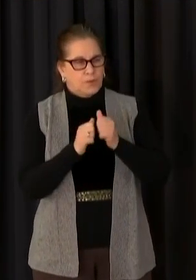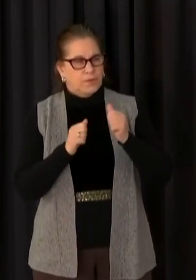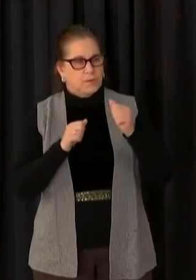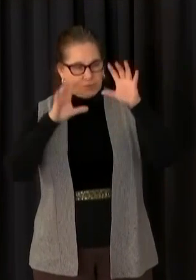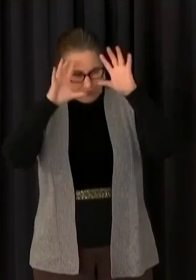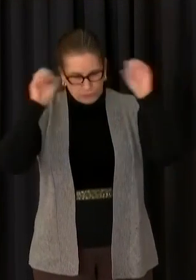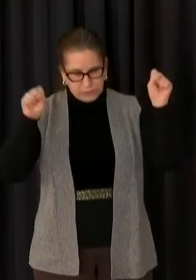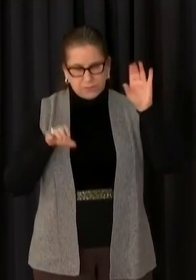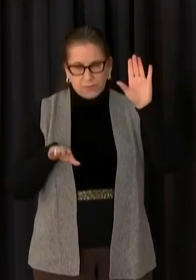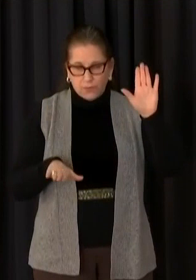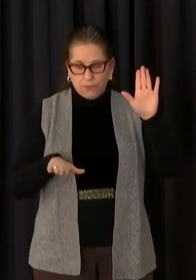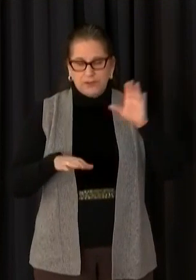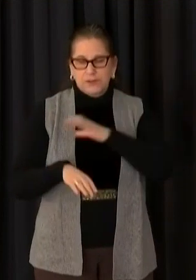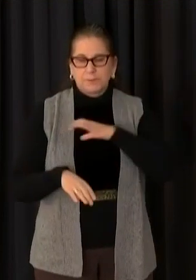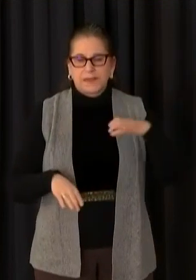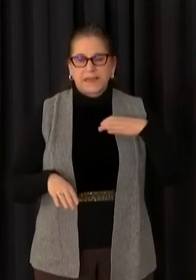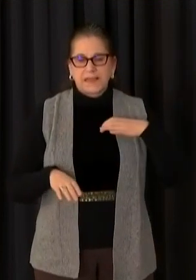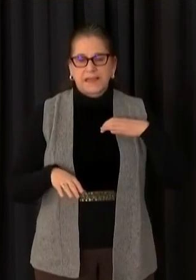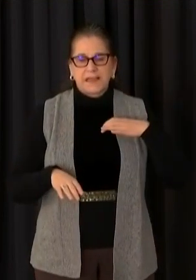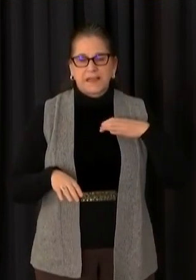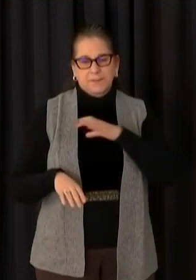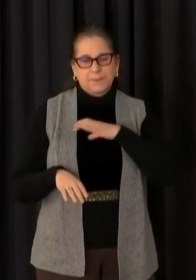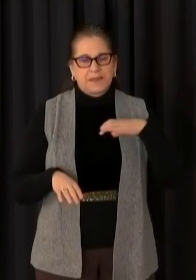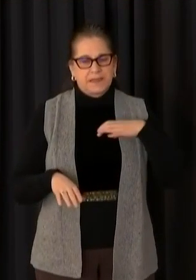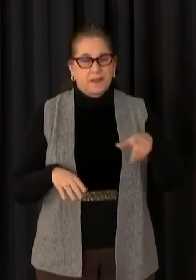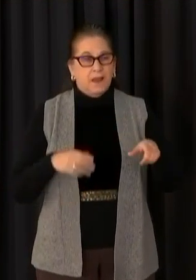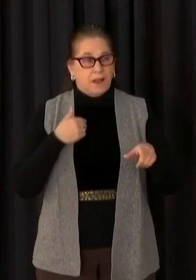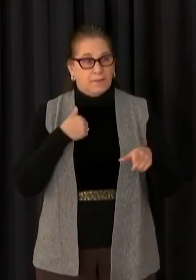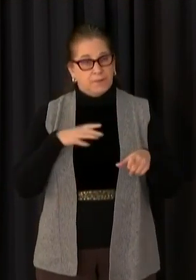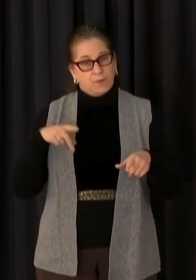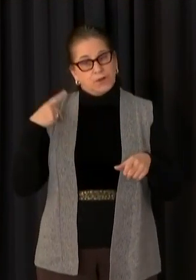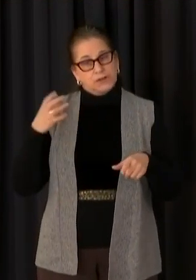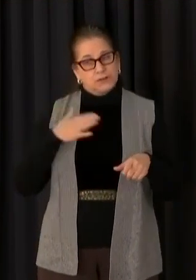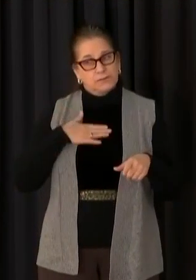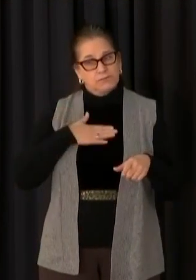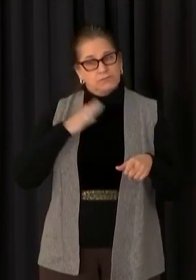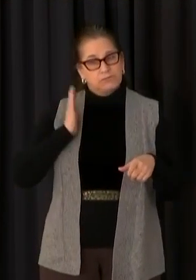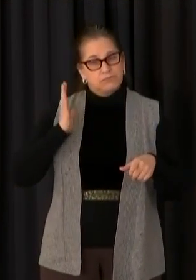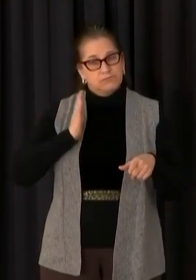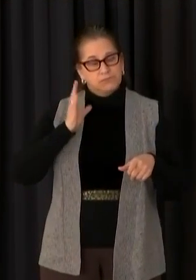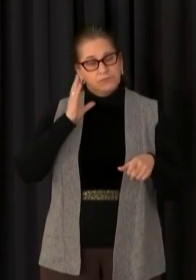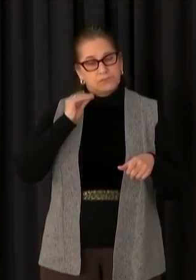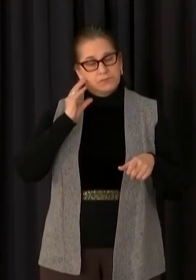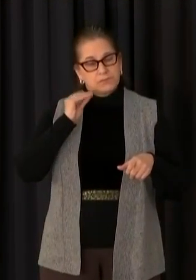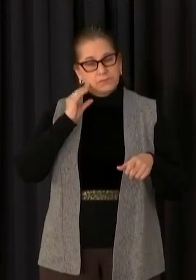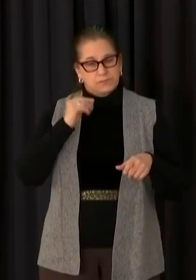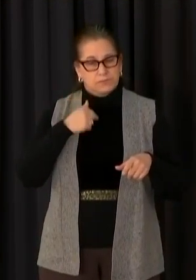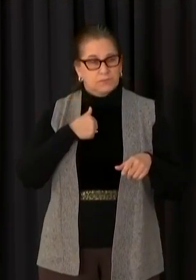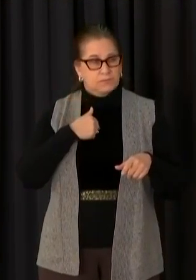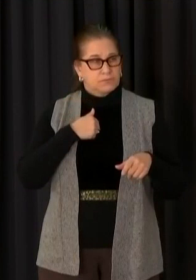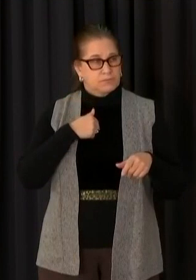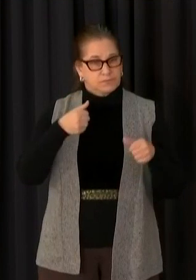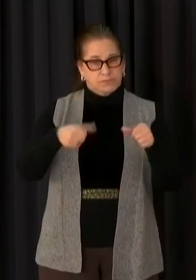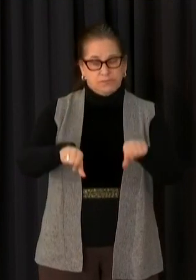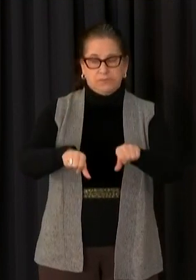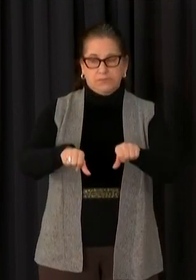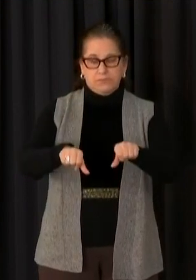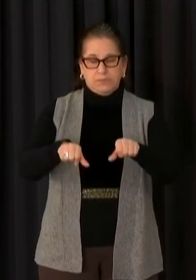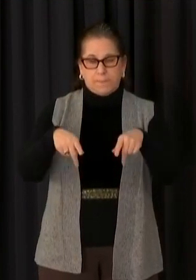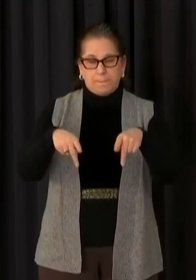well, and also to look to the DC experience because we have denied gathering permits throughout the response to